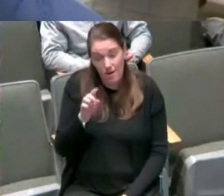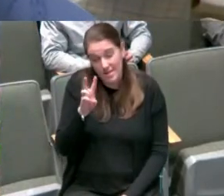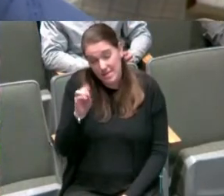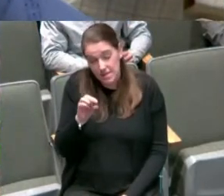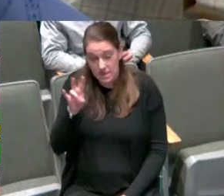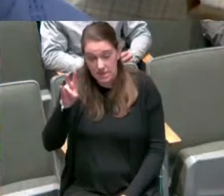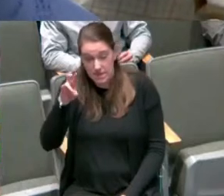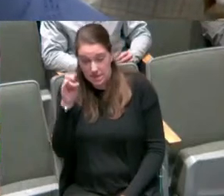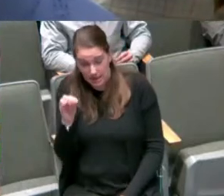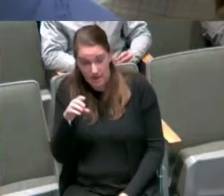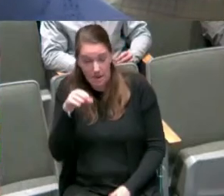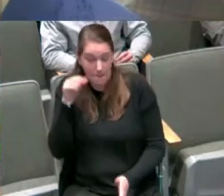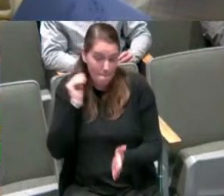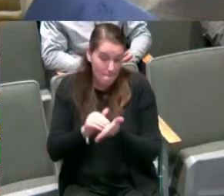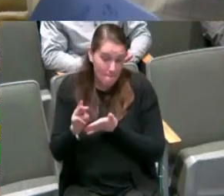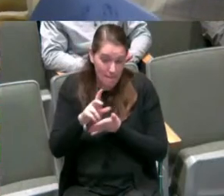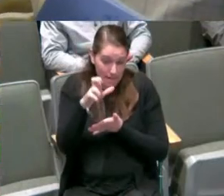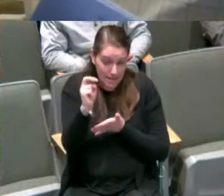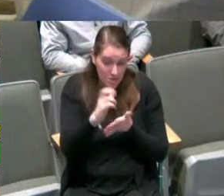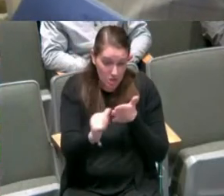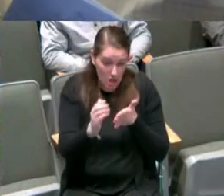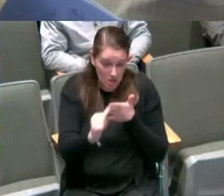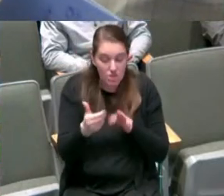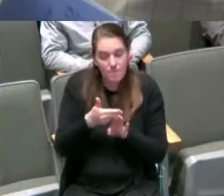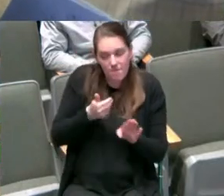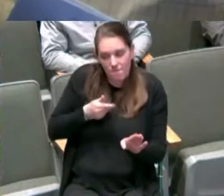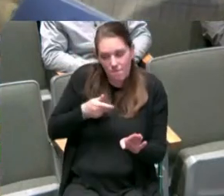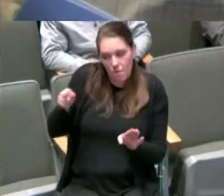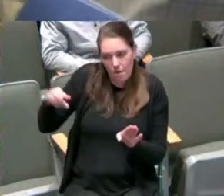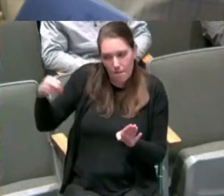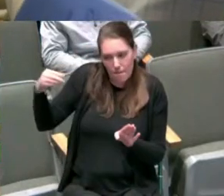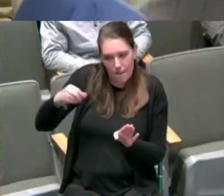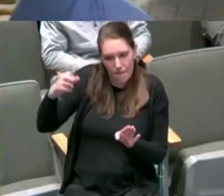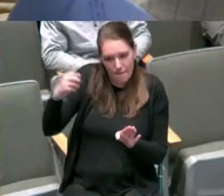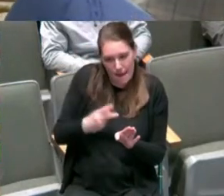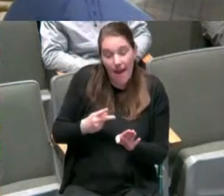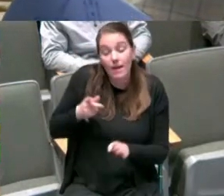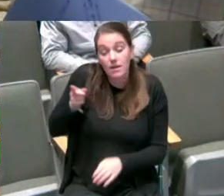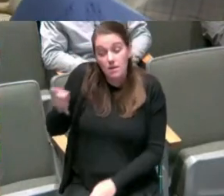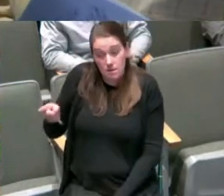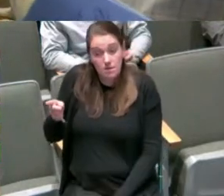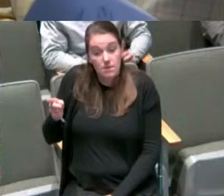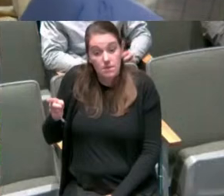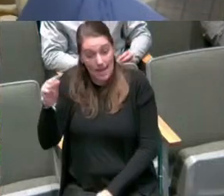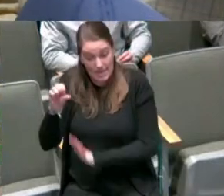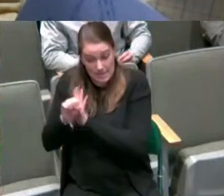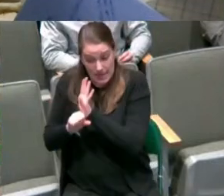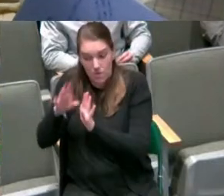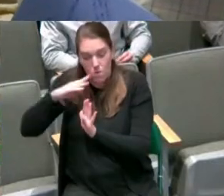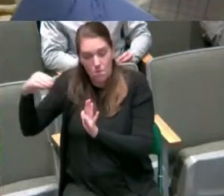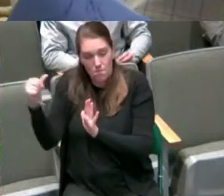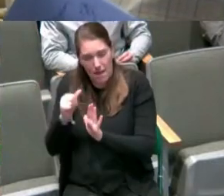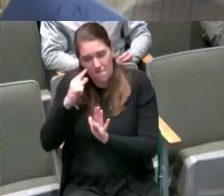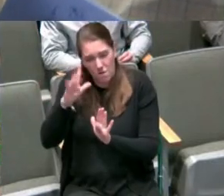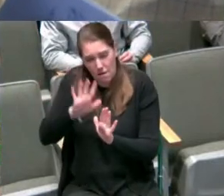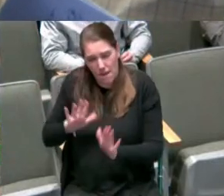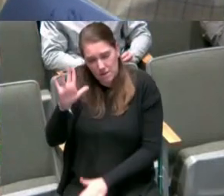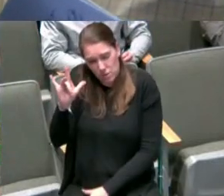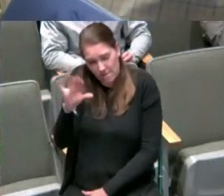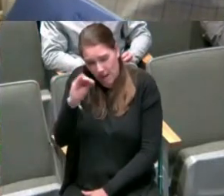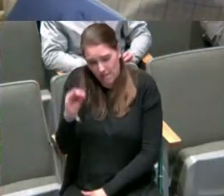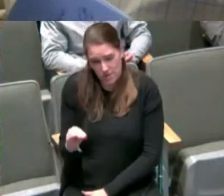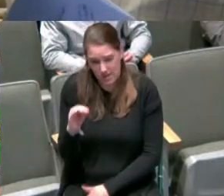their reimbursement they will pay for about 25 of the project all in when all is said and